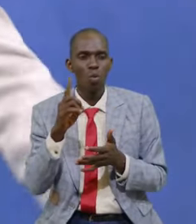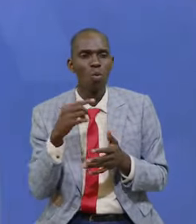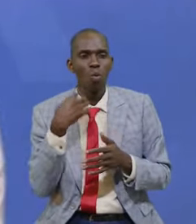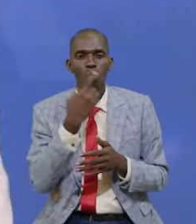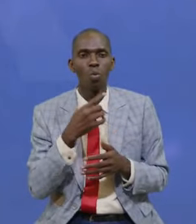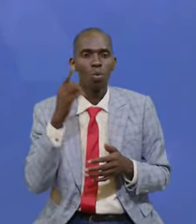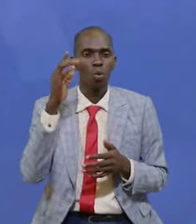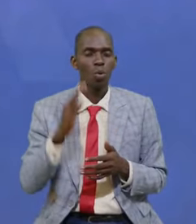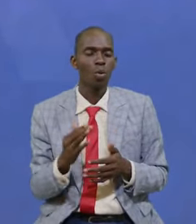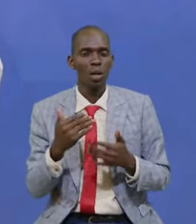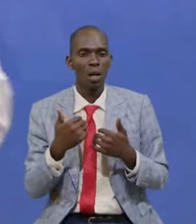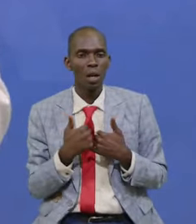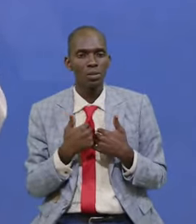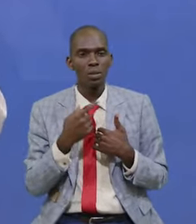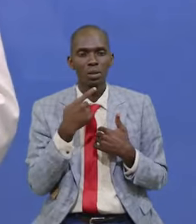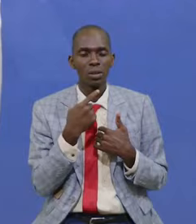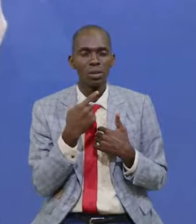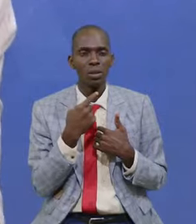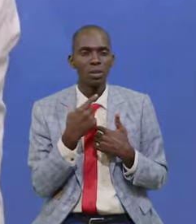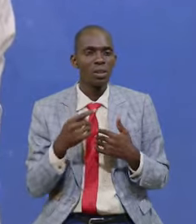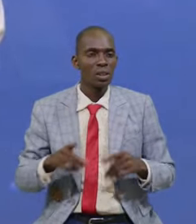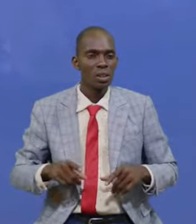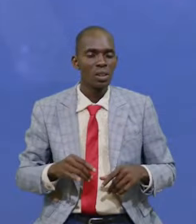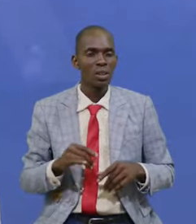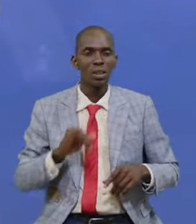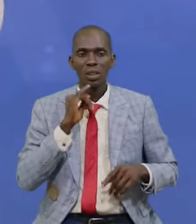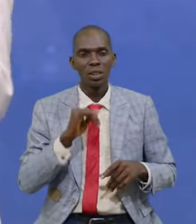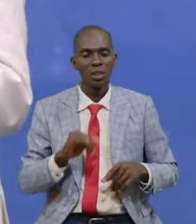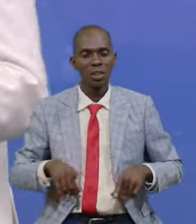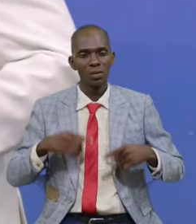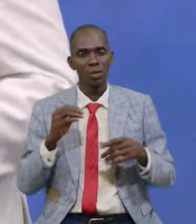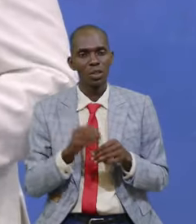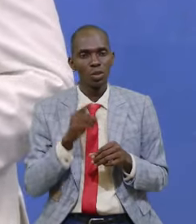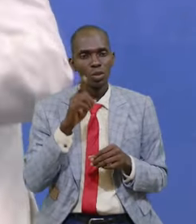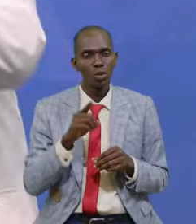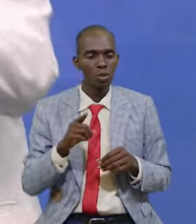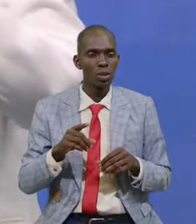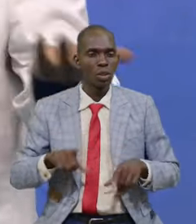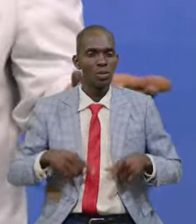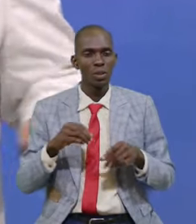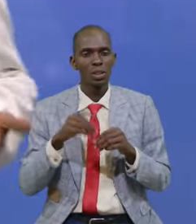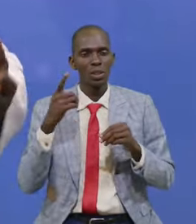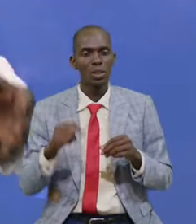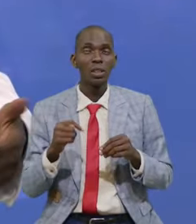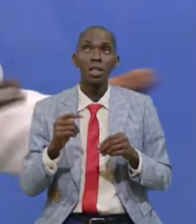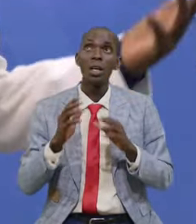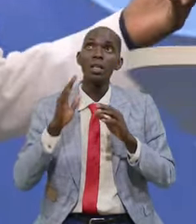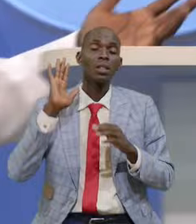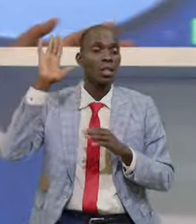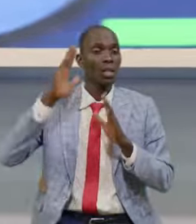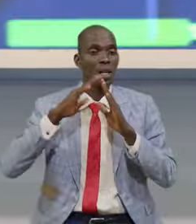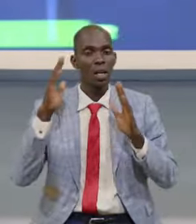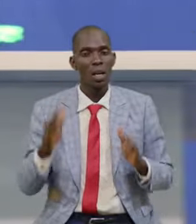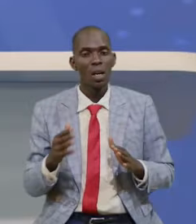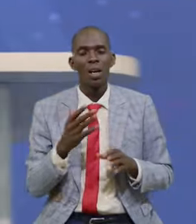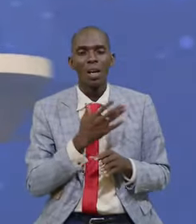you and living in your house, and his wisdom is available for you. Then that means